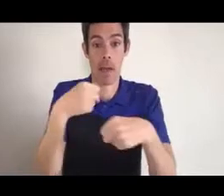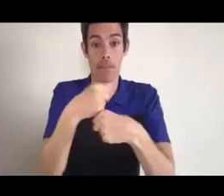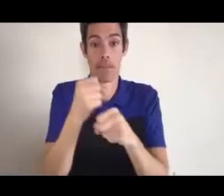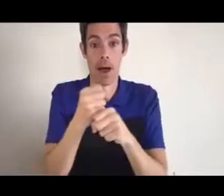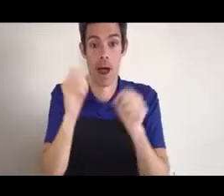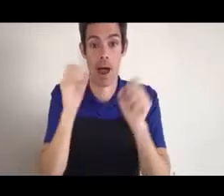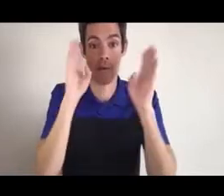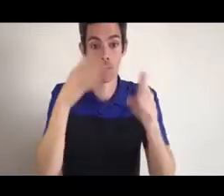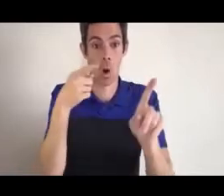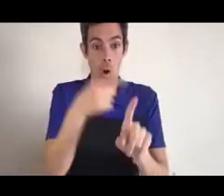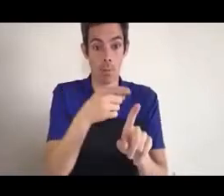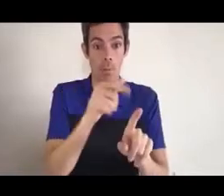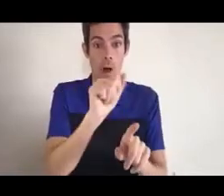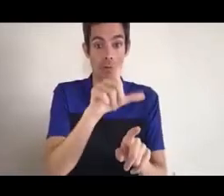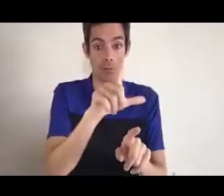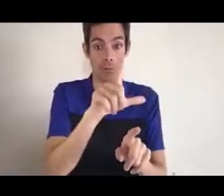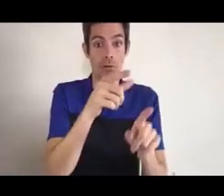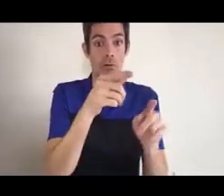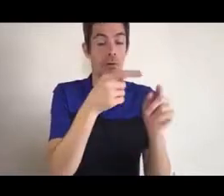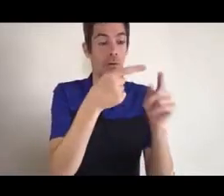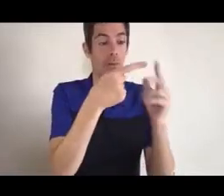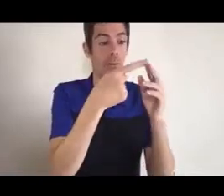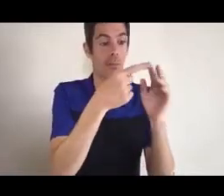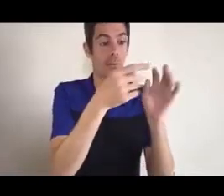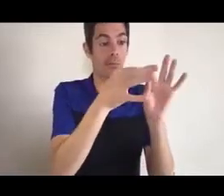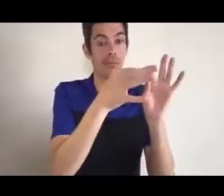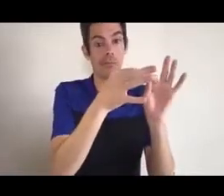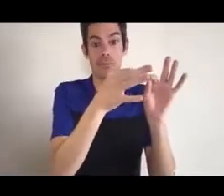English, I can make the focal point